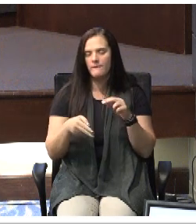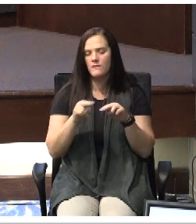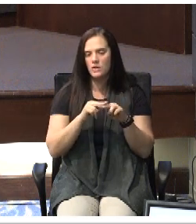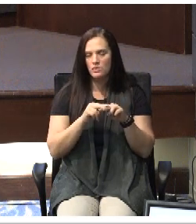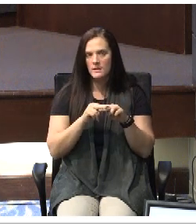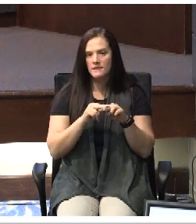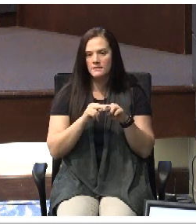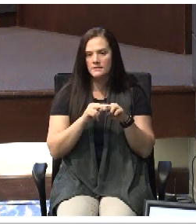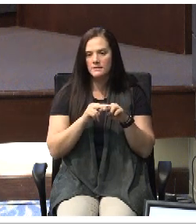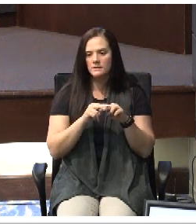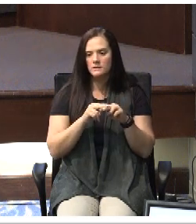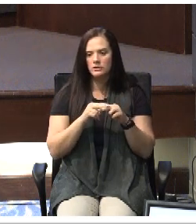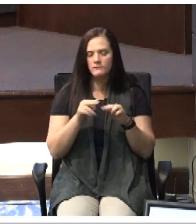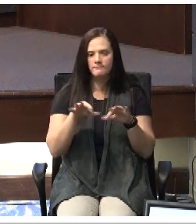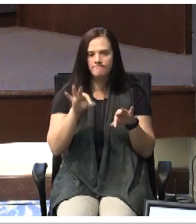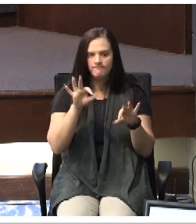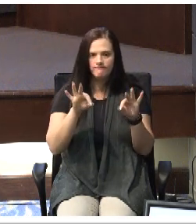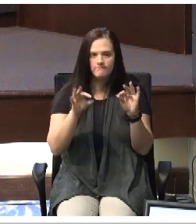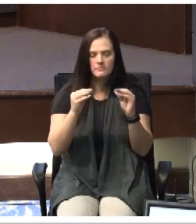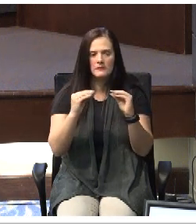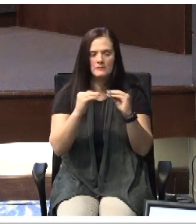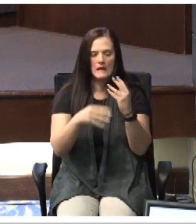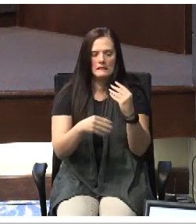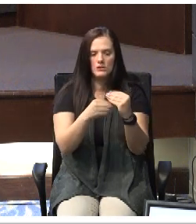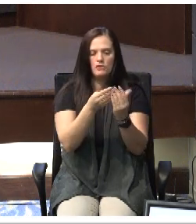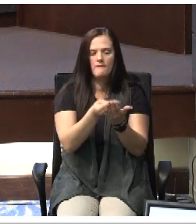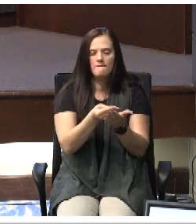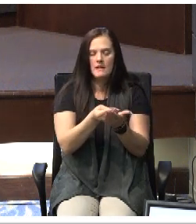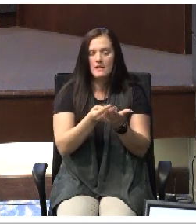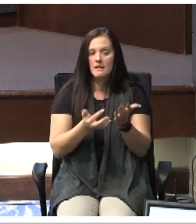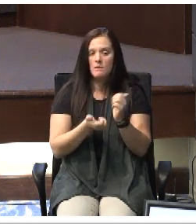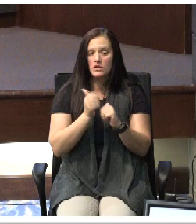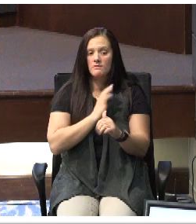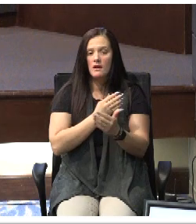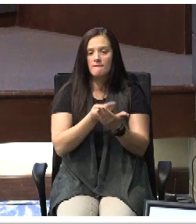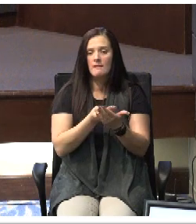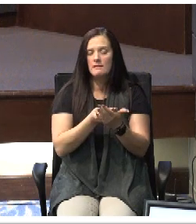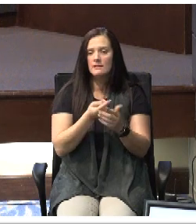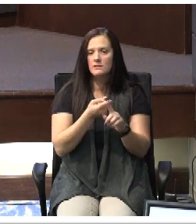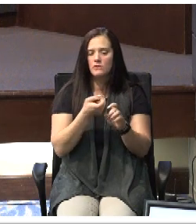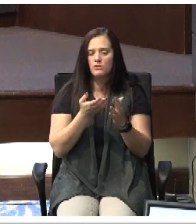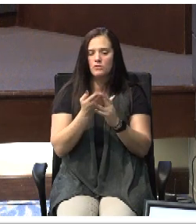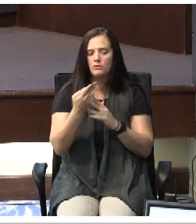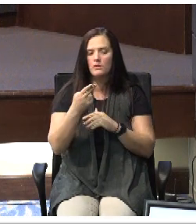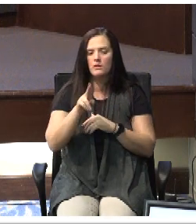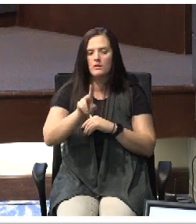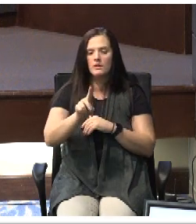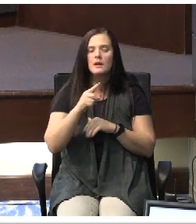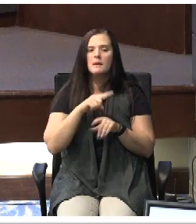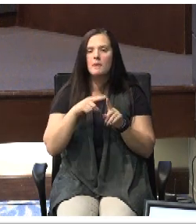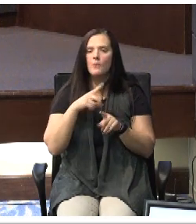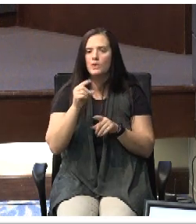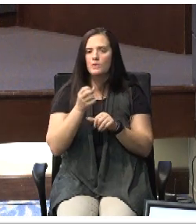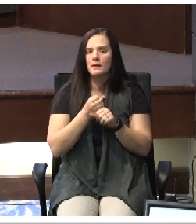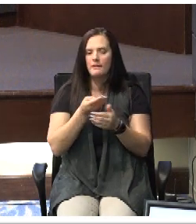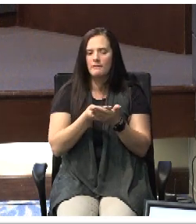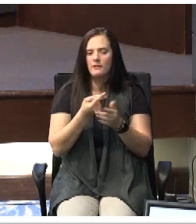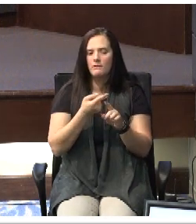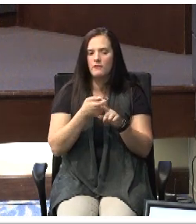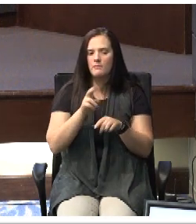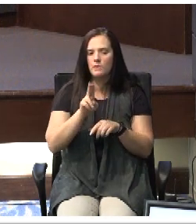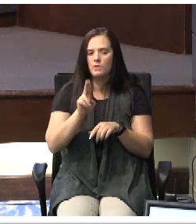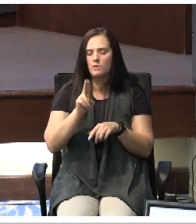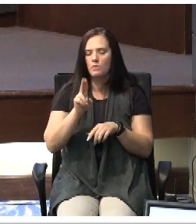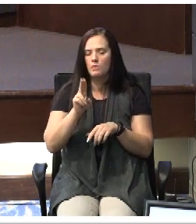increased or sought out additional funding. The vast majority of our funding comes through HUD, though we do get funding from you